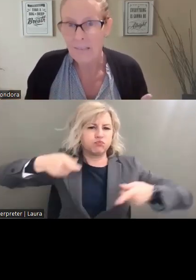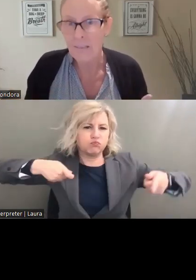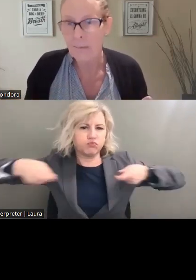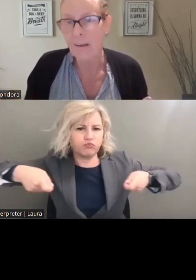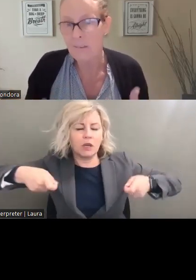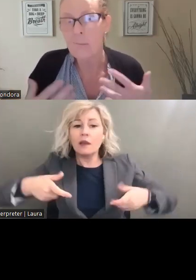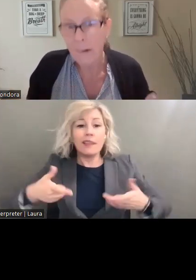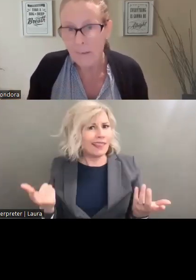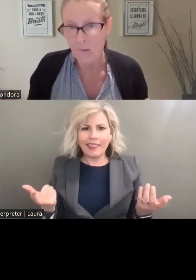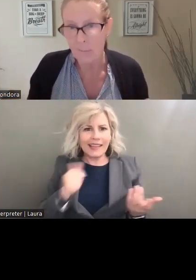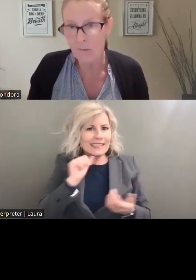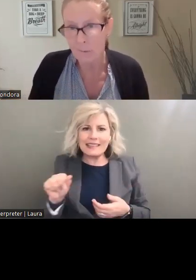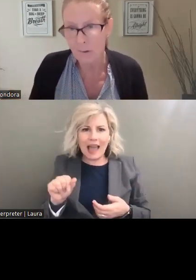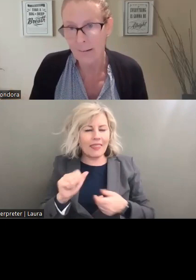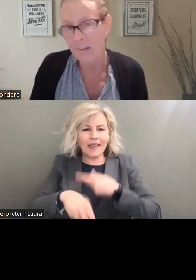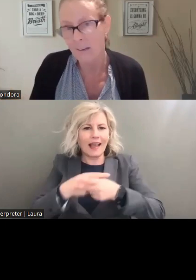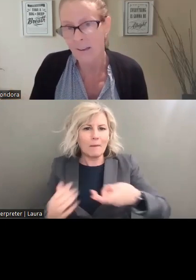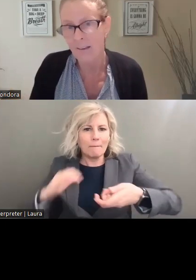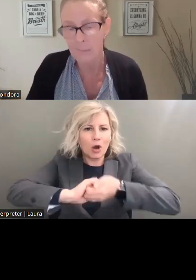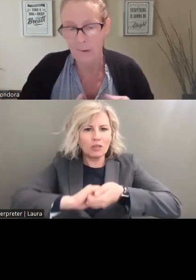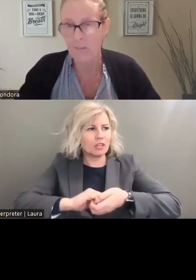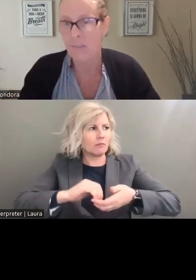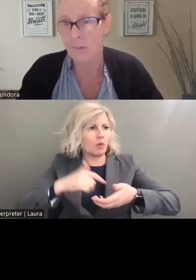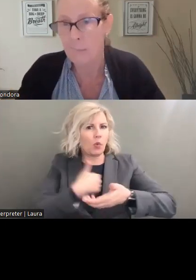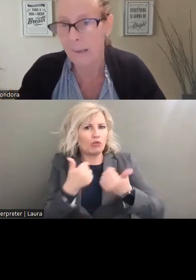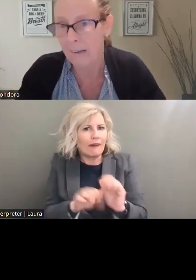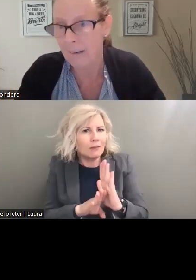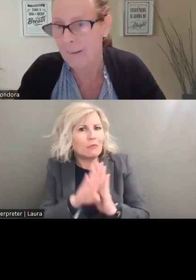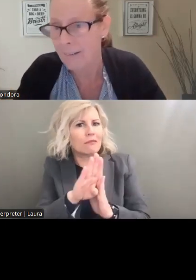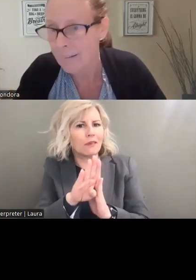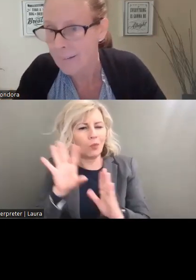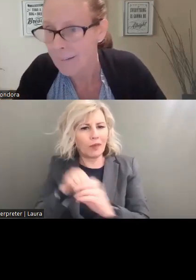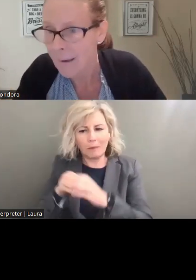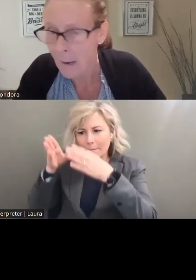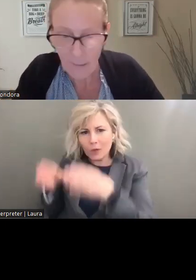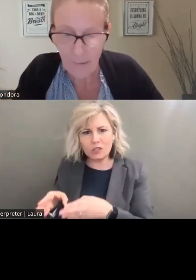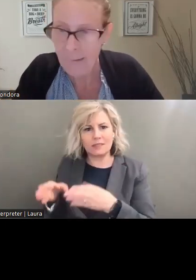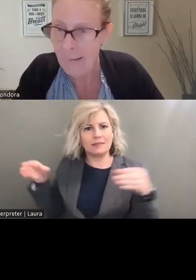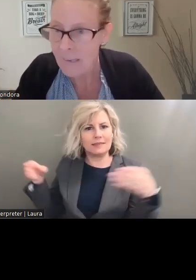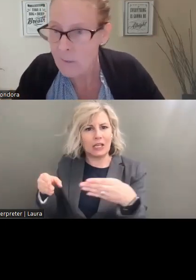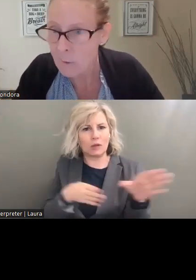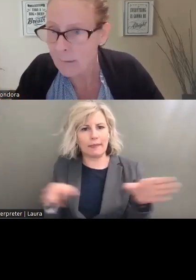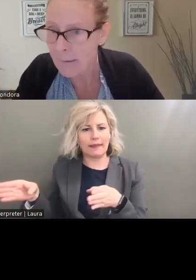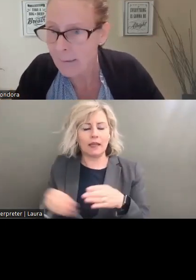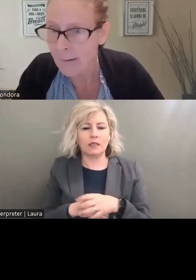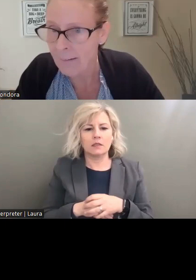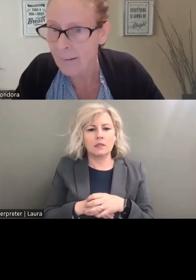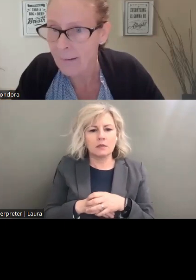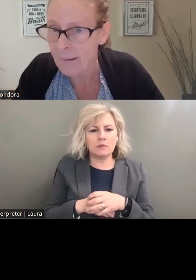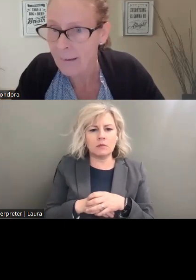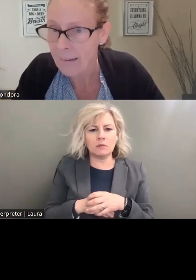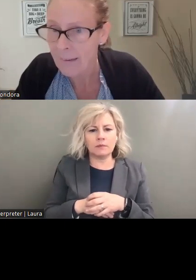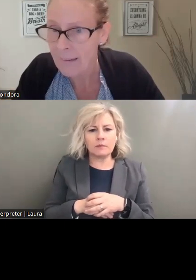not consistent with the kinds of partnerships that we're trying to create in person-centered planning. How about any, as I scroll down